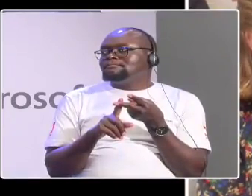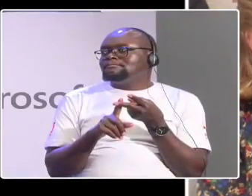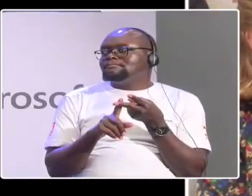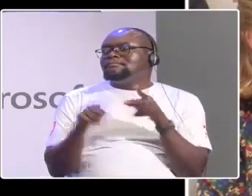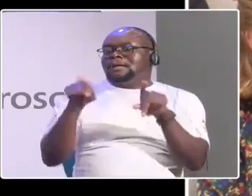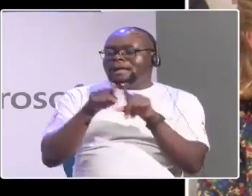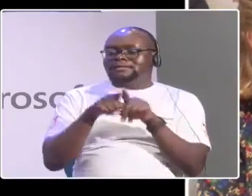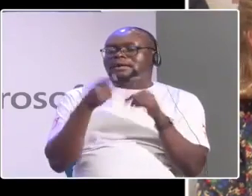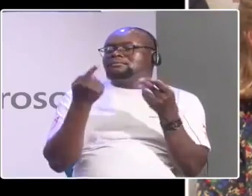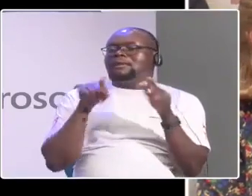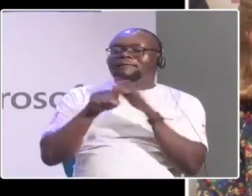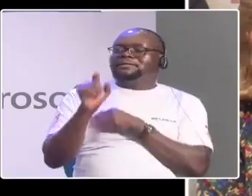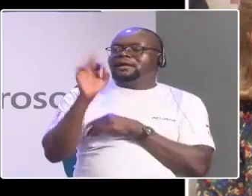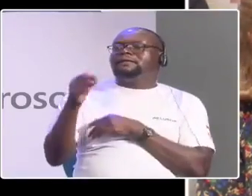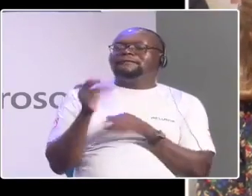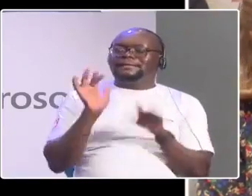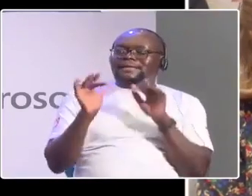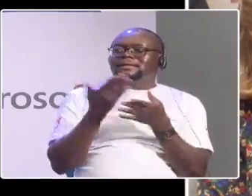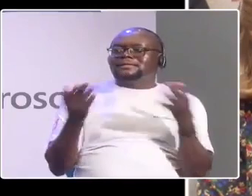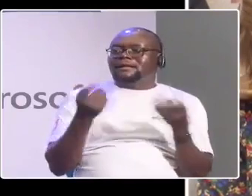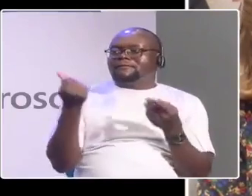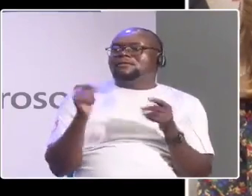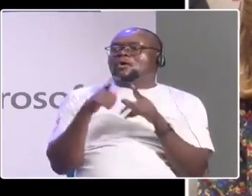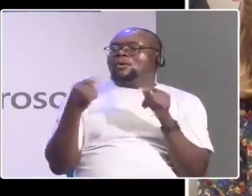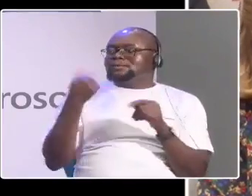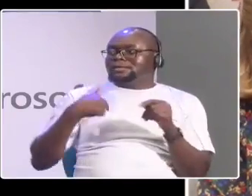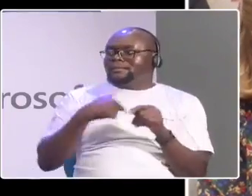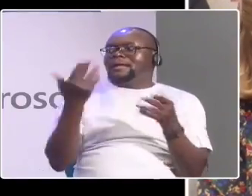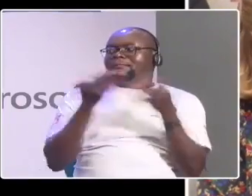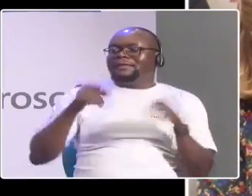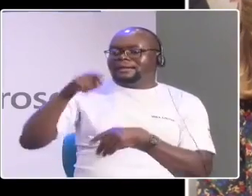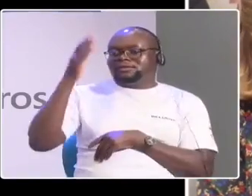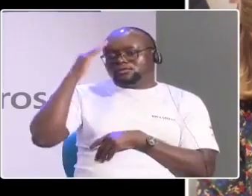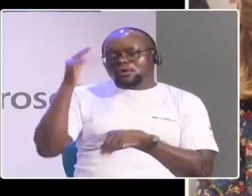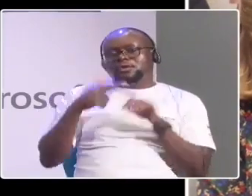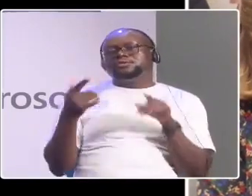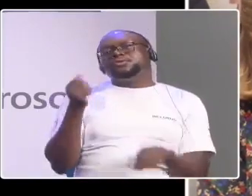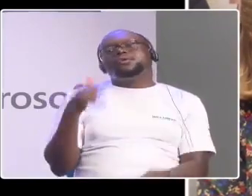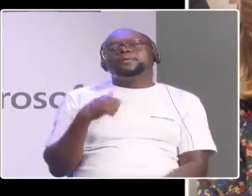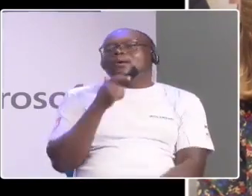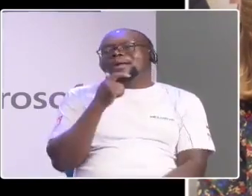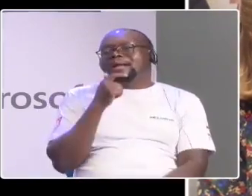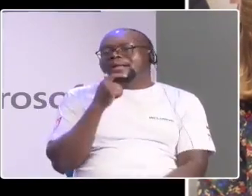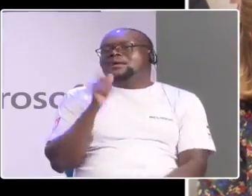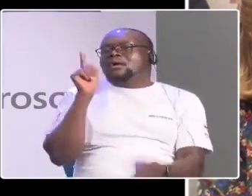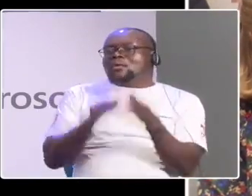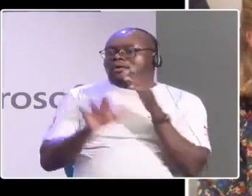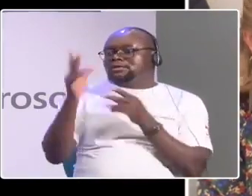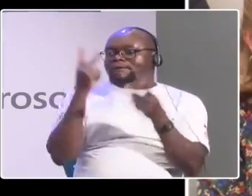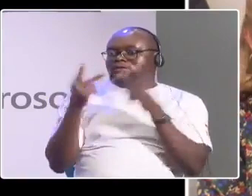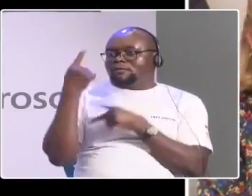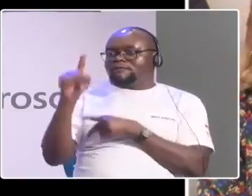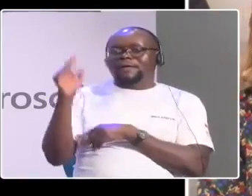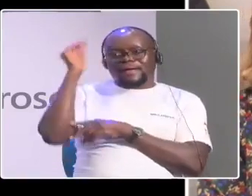as an adventure. If I just type in some few words, it'll tell me everything I need to know. So I'm wondering, what is your vision